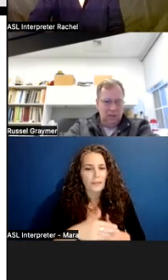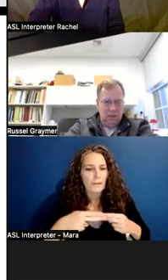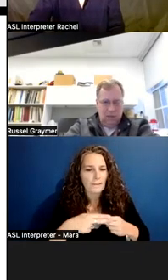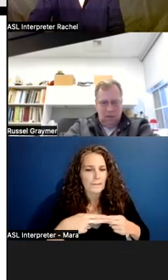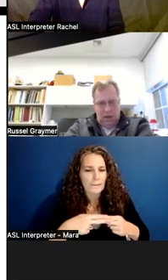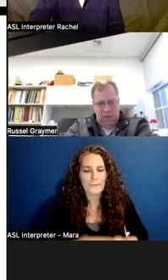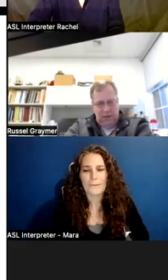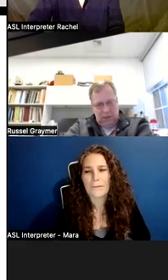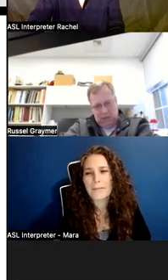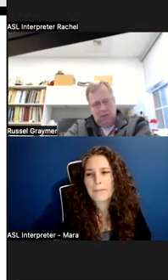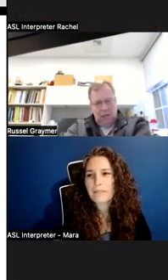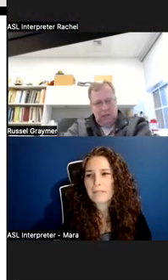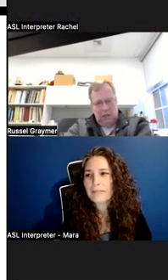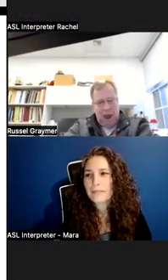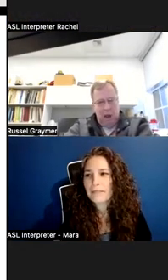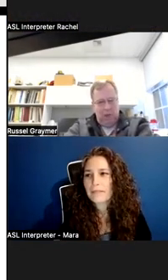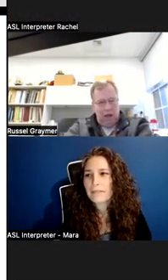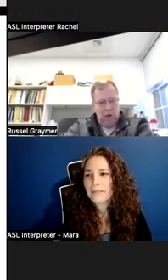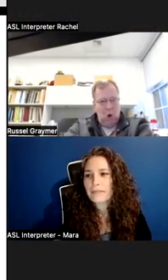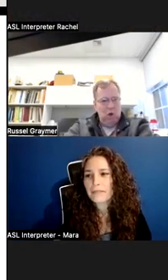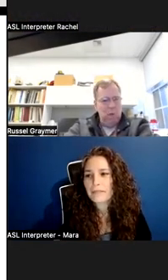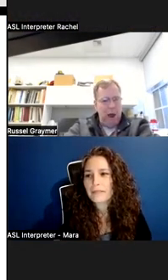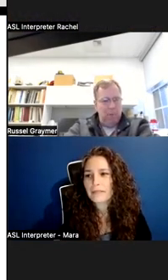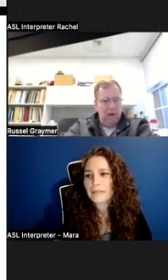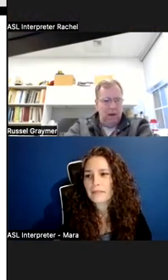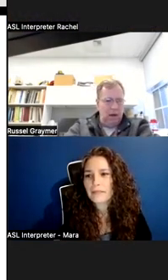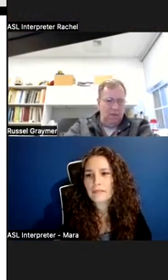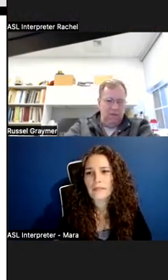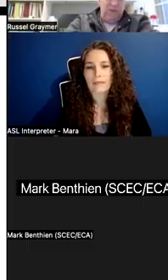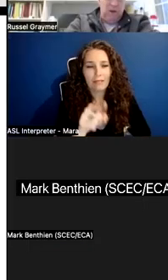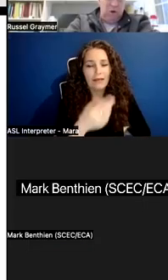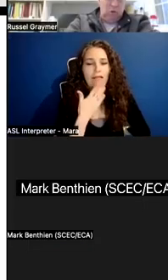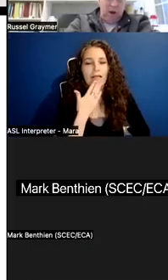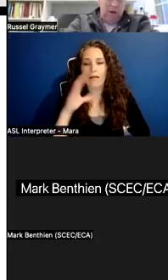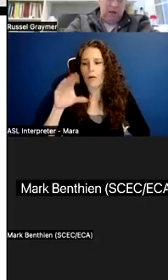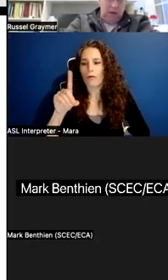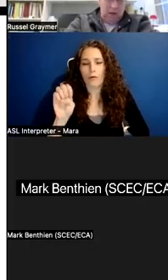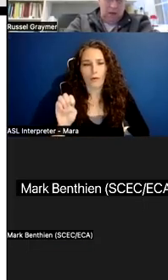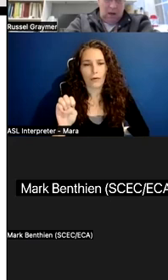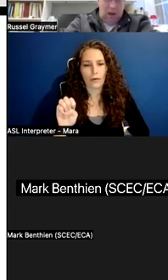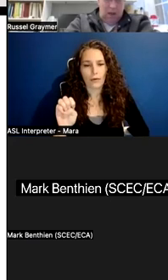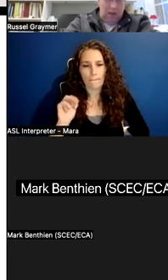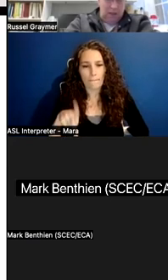please. This is a map, a color-coded map of the earthquake